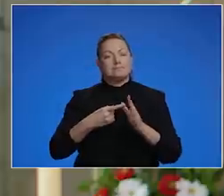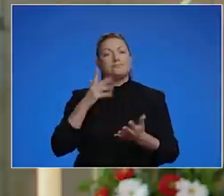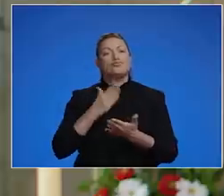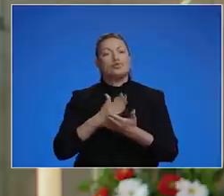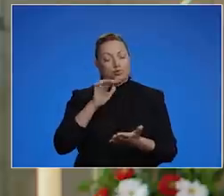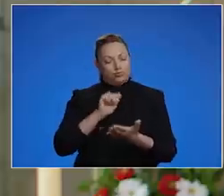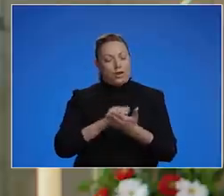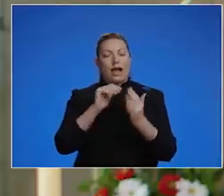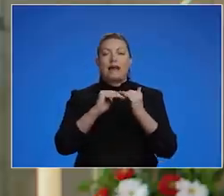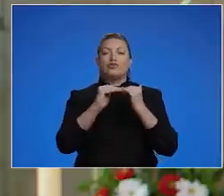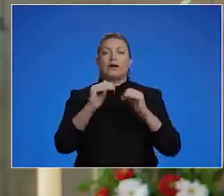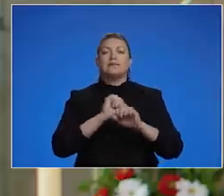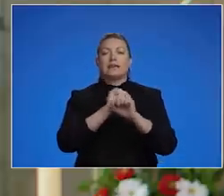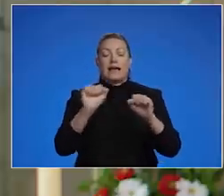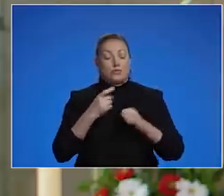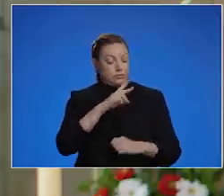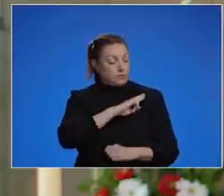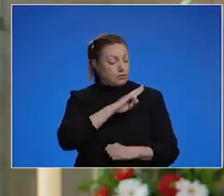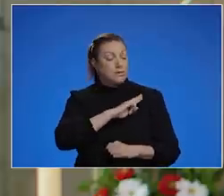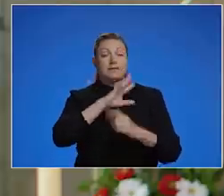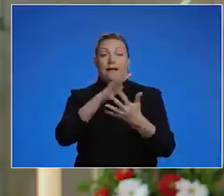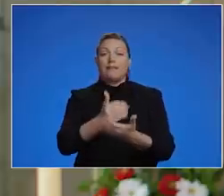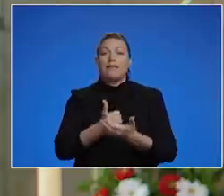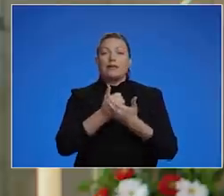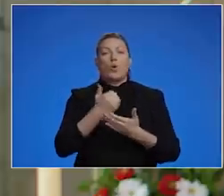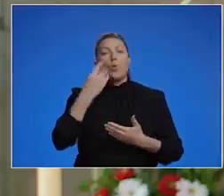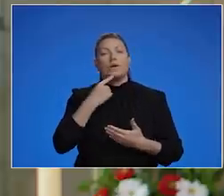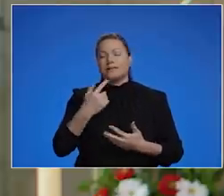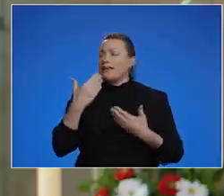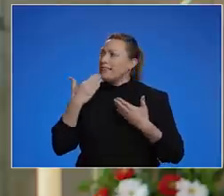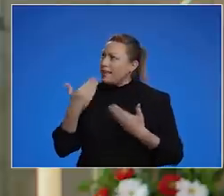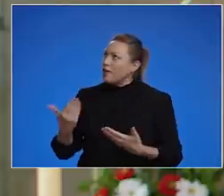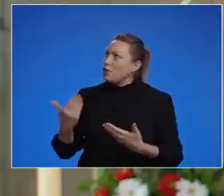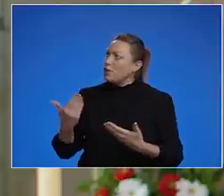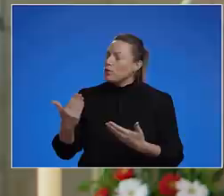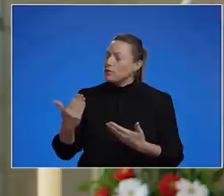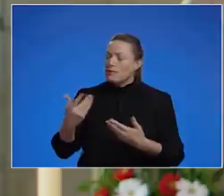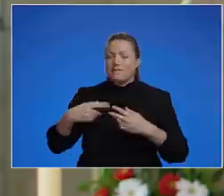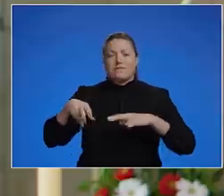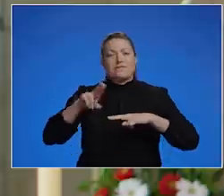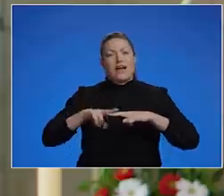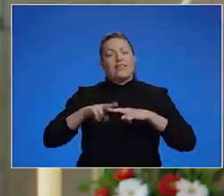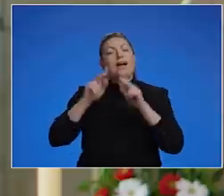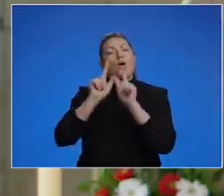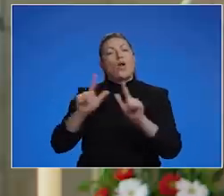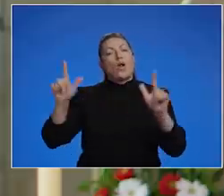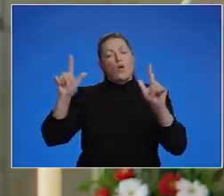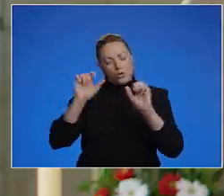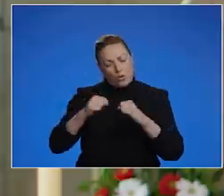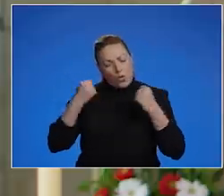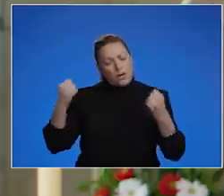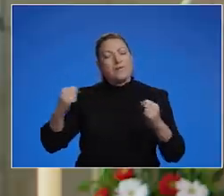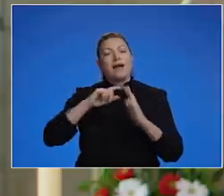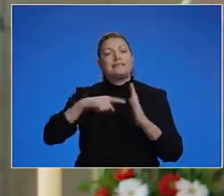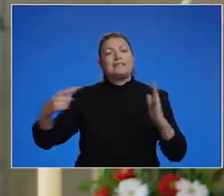just. It's truly right and just, our duty, our salvation, always everywhere to give you thanks. Father,